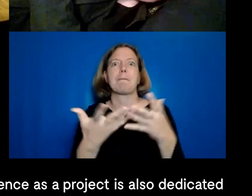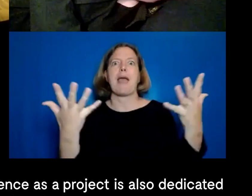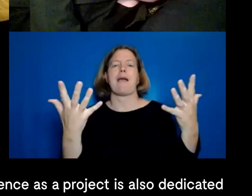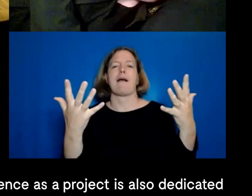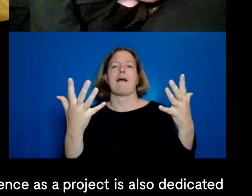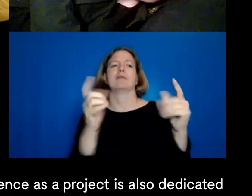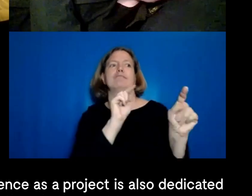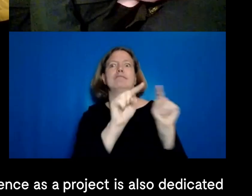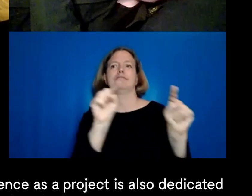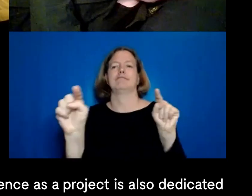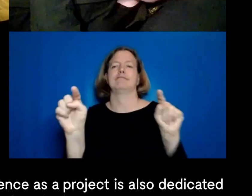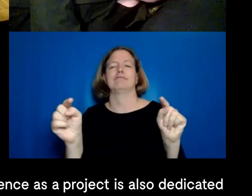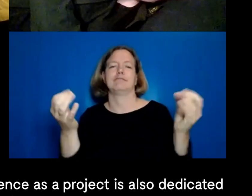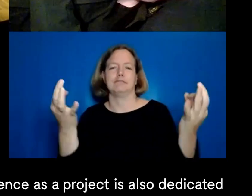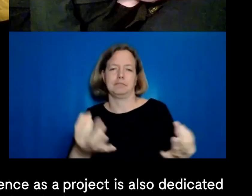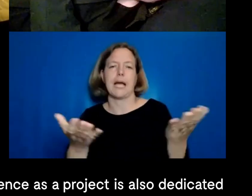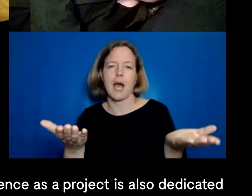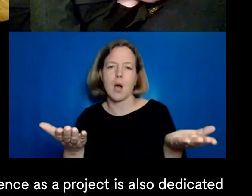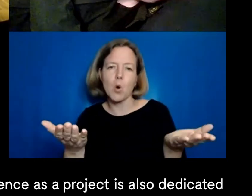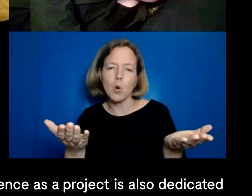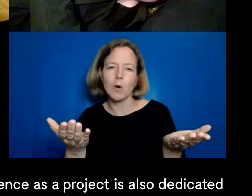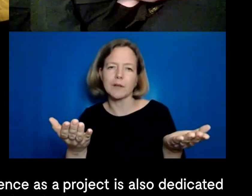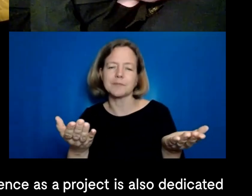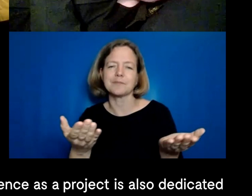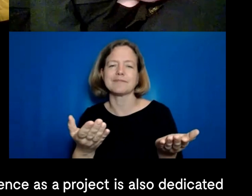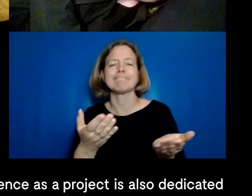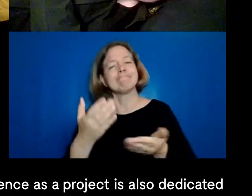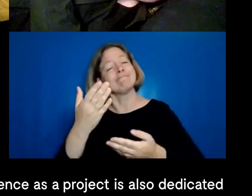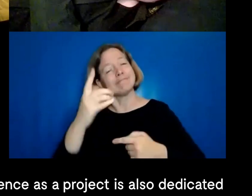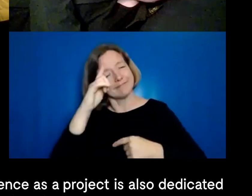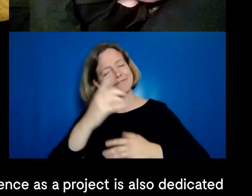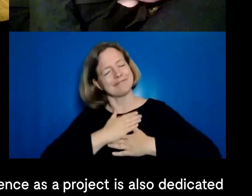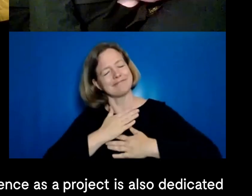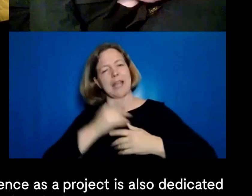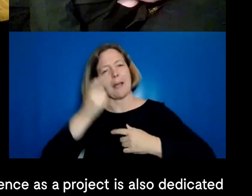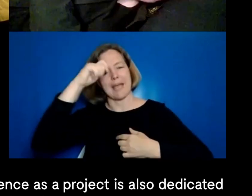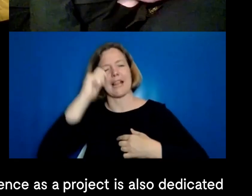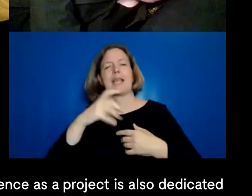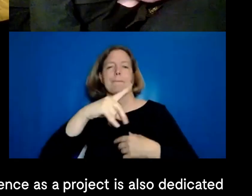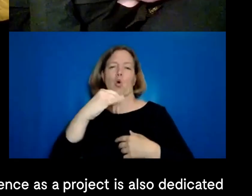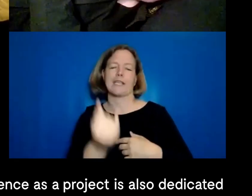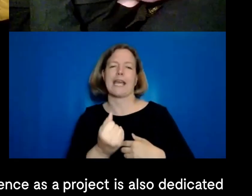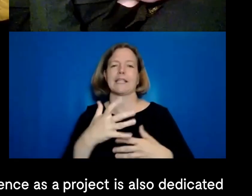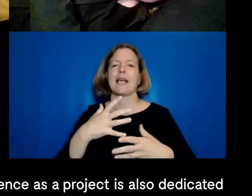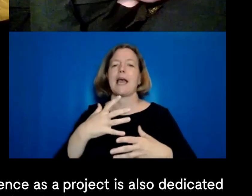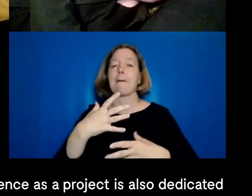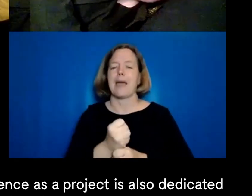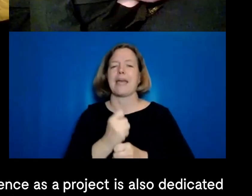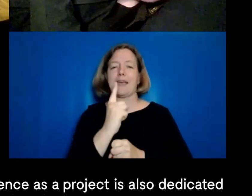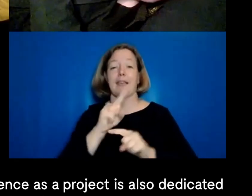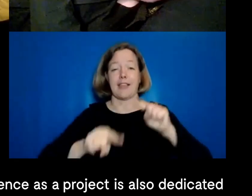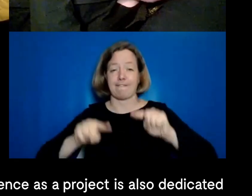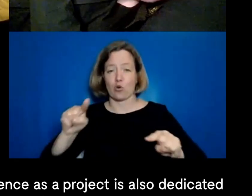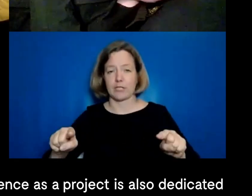making a difference as a project is also dedicated to take